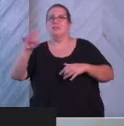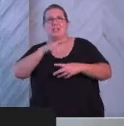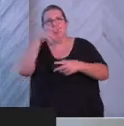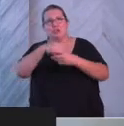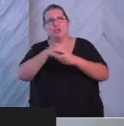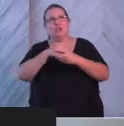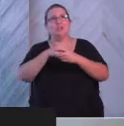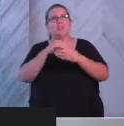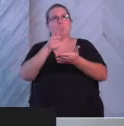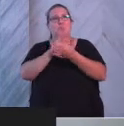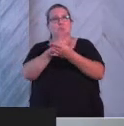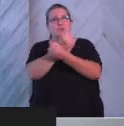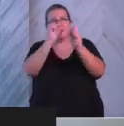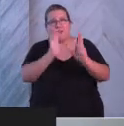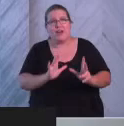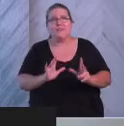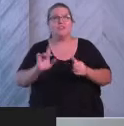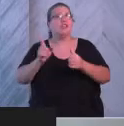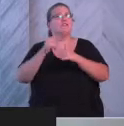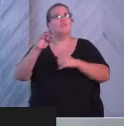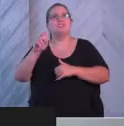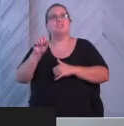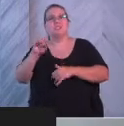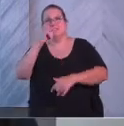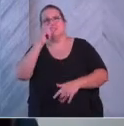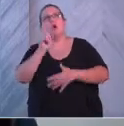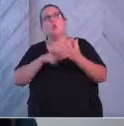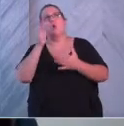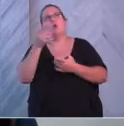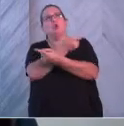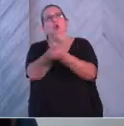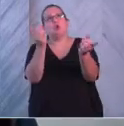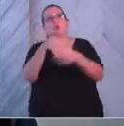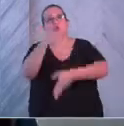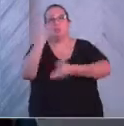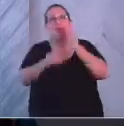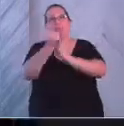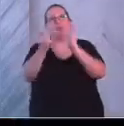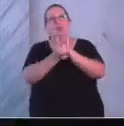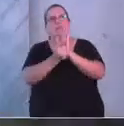and First Nation kids? And what will you do to end these legal cases?